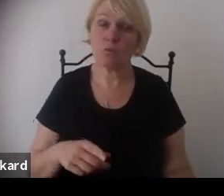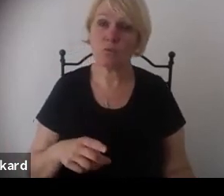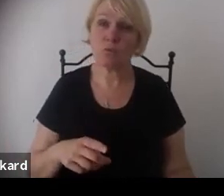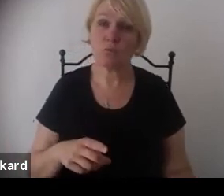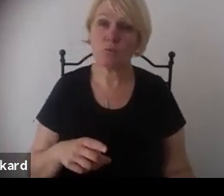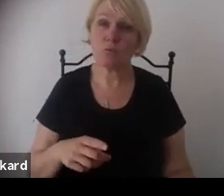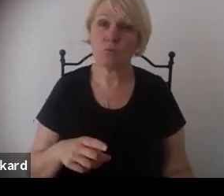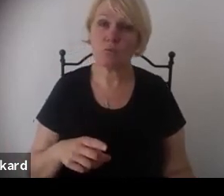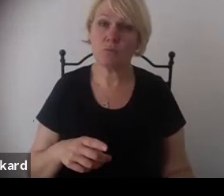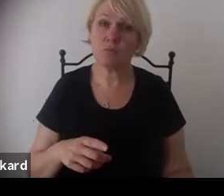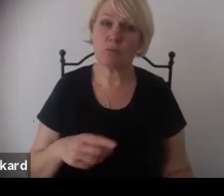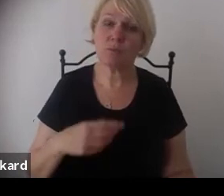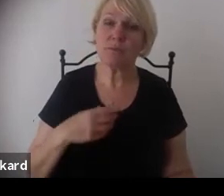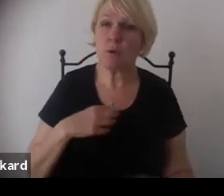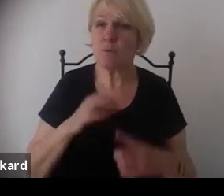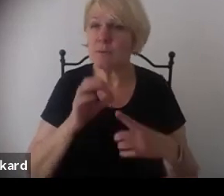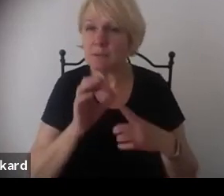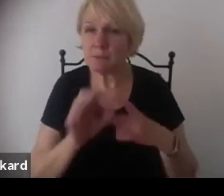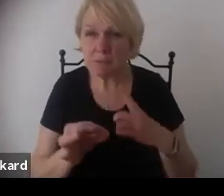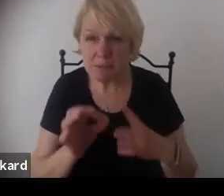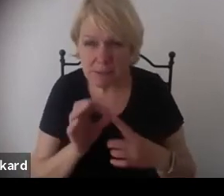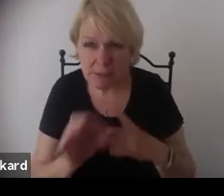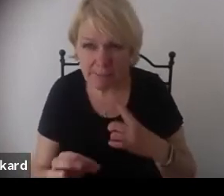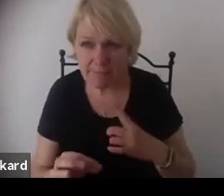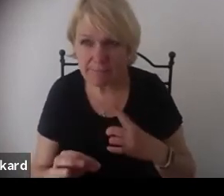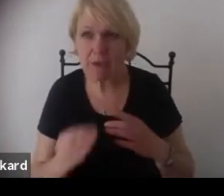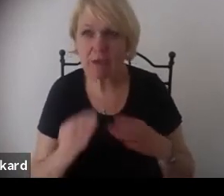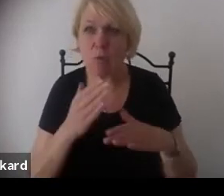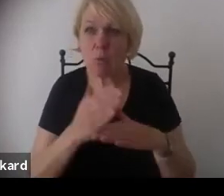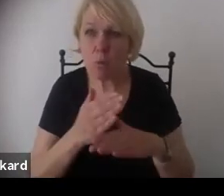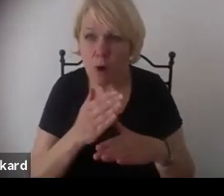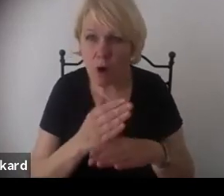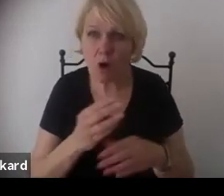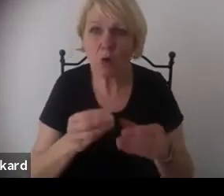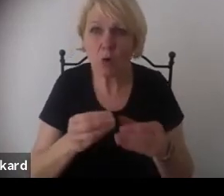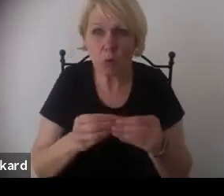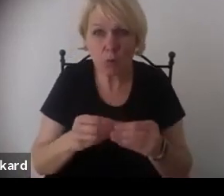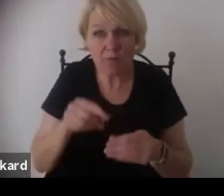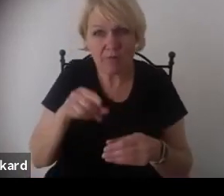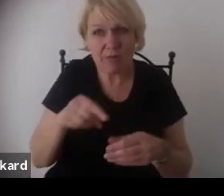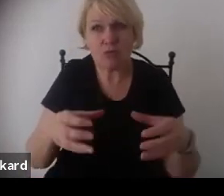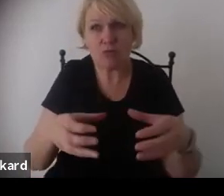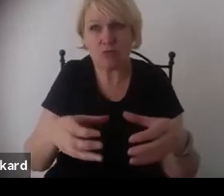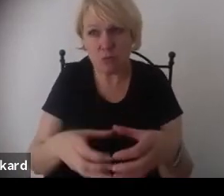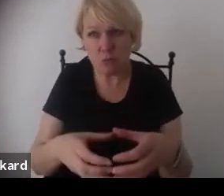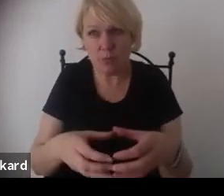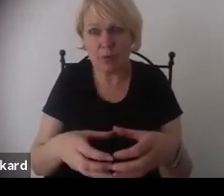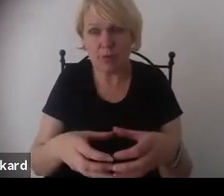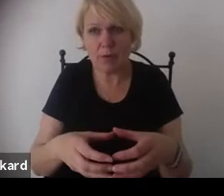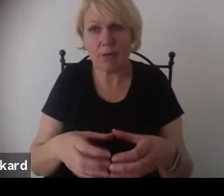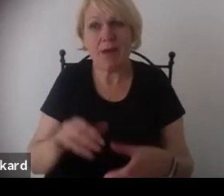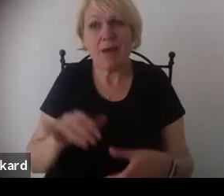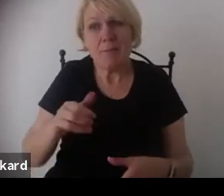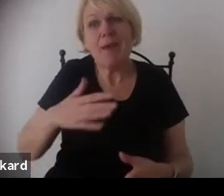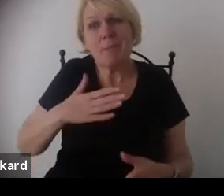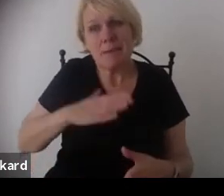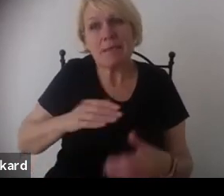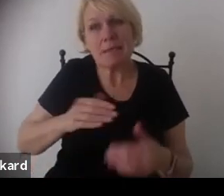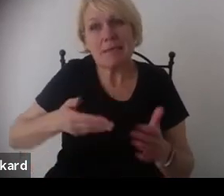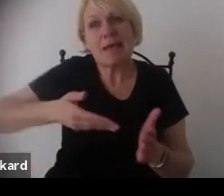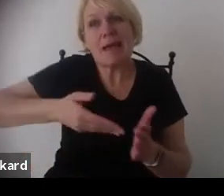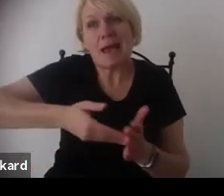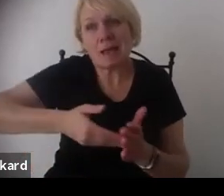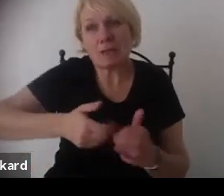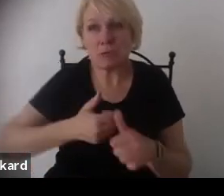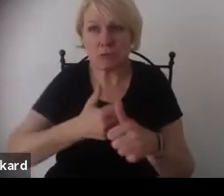to do some specific work with this group of individuals who may need some extra support during this period